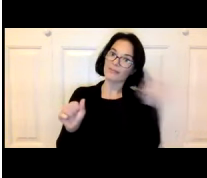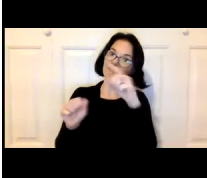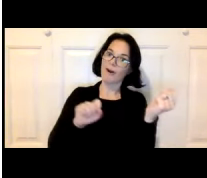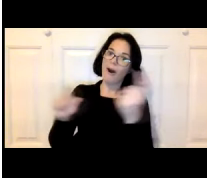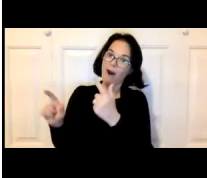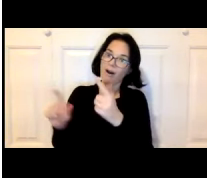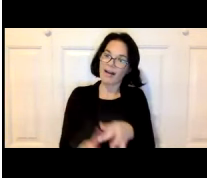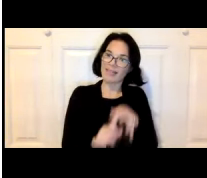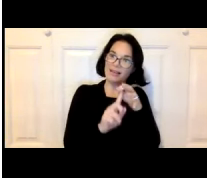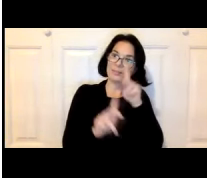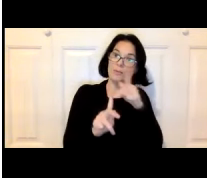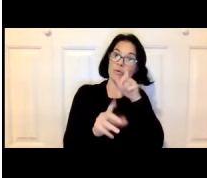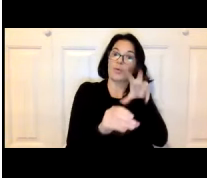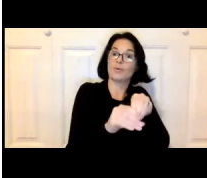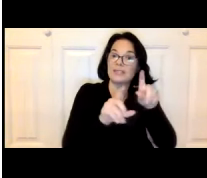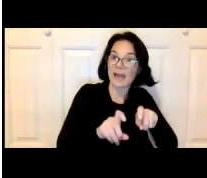Next slide, please.